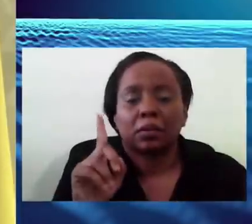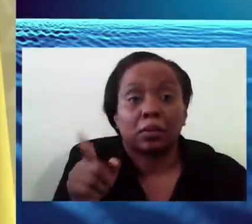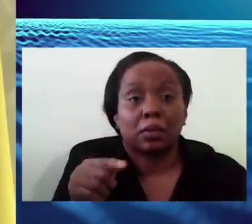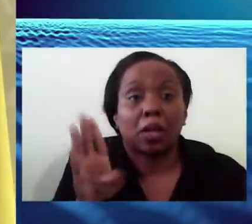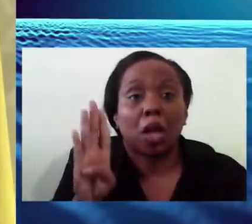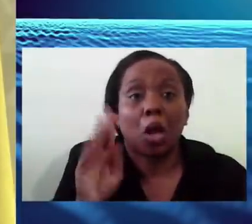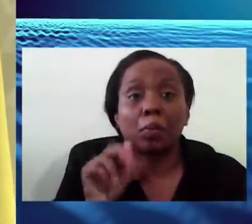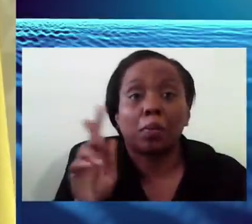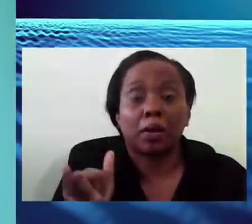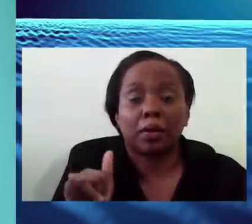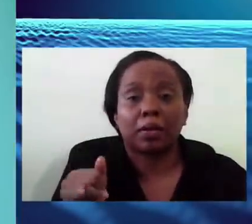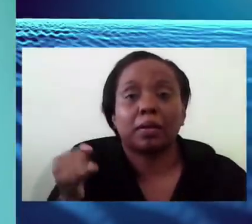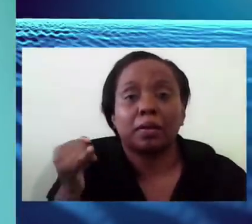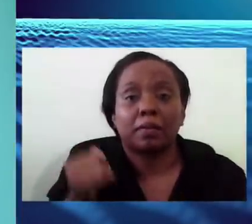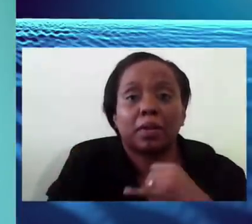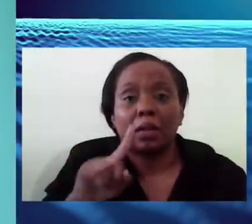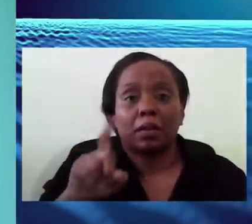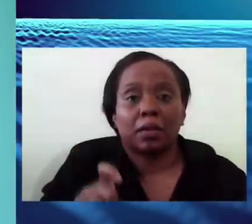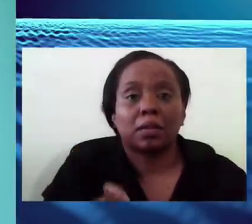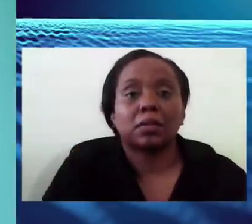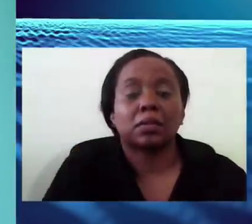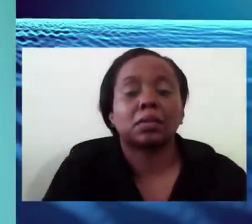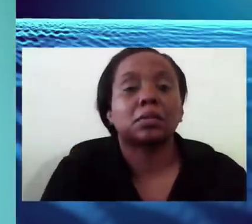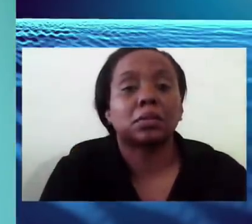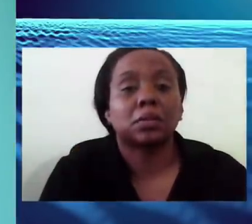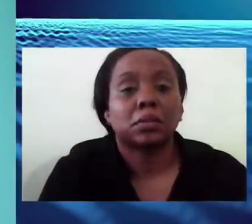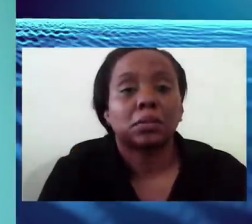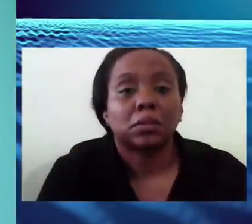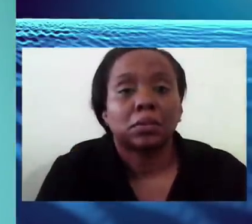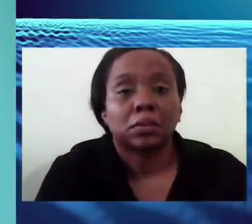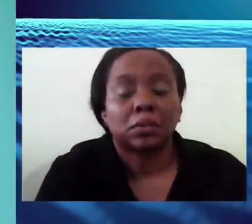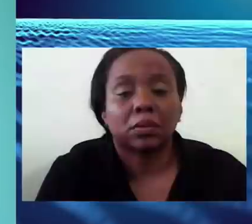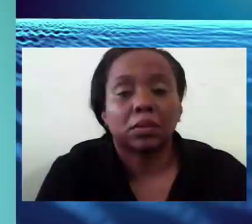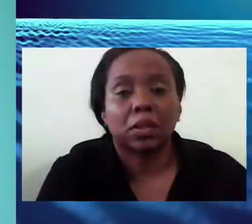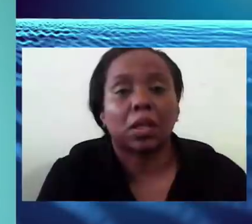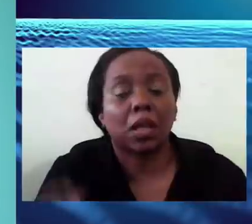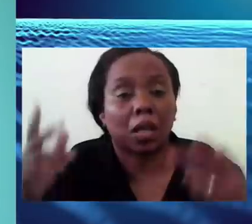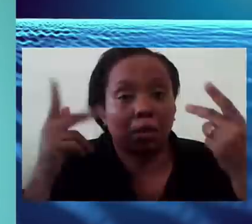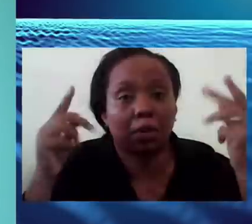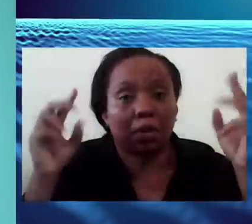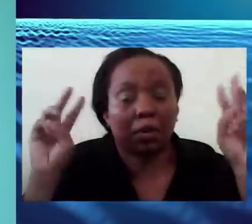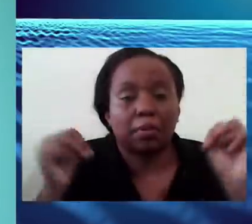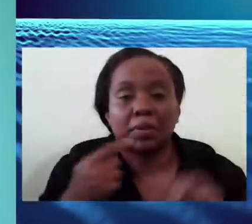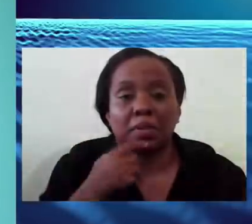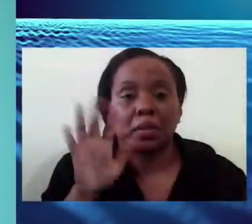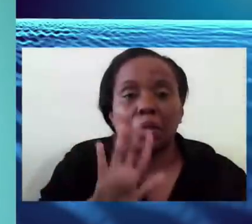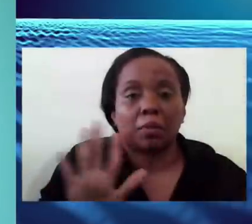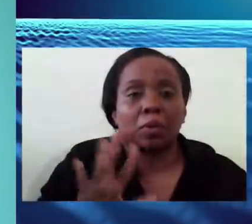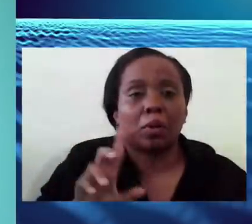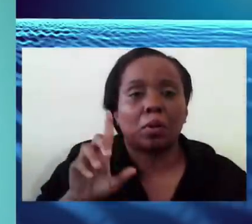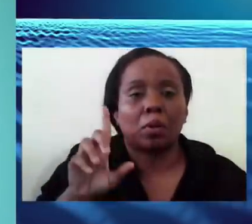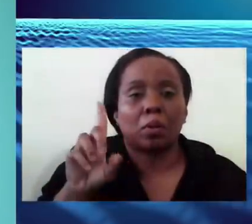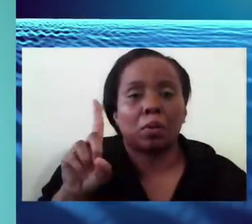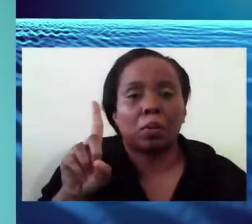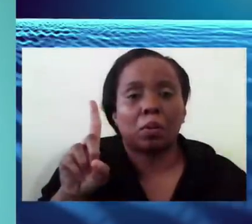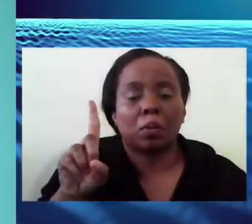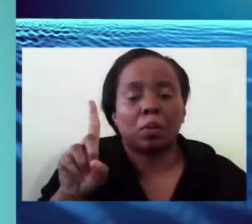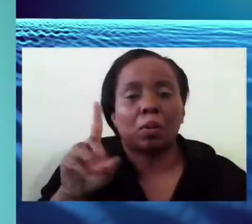question? My final question is to Minister Abrams as well. Minister, the Prime Minister would have said there are about 1,600 of kilometers of